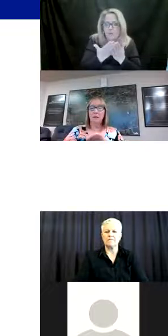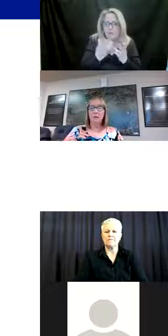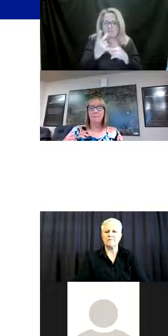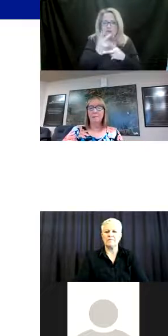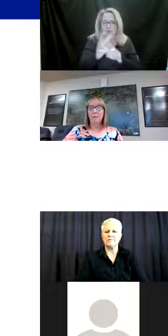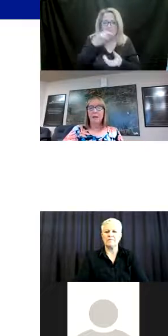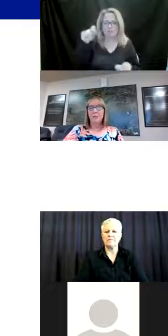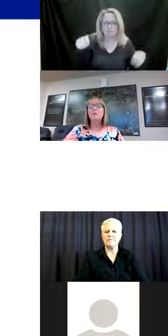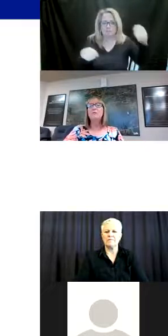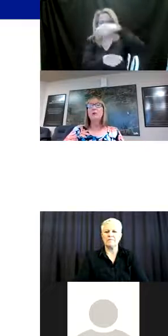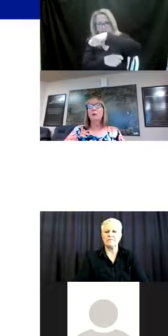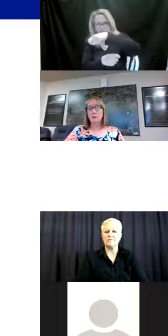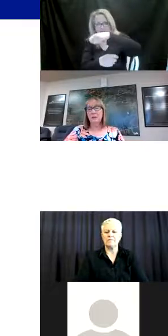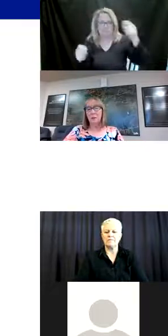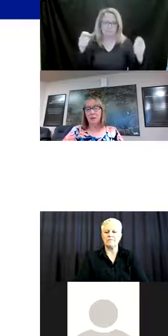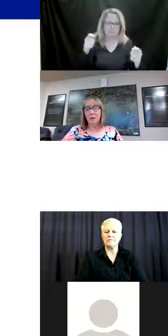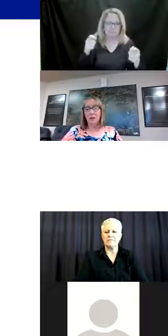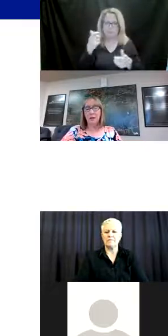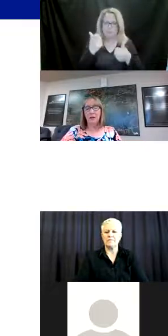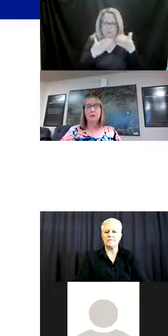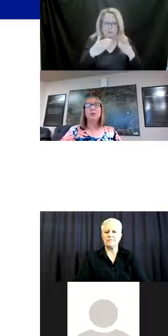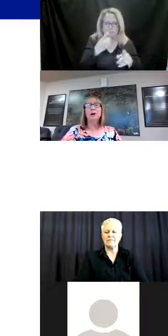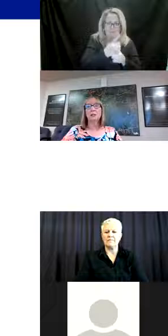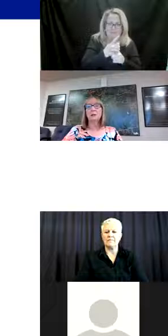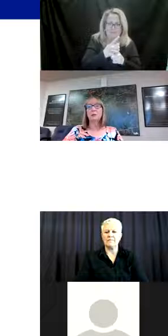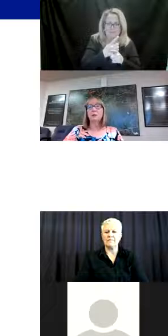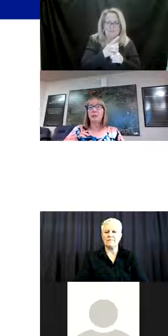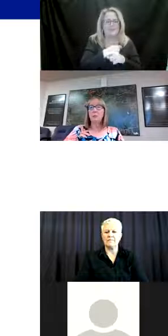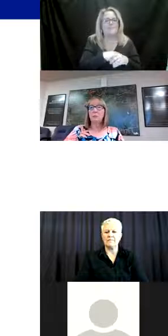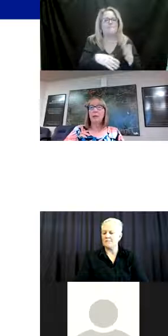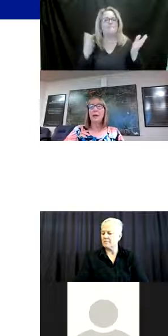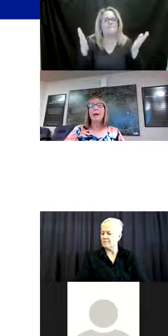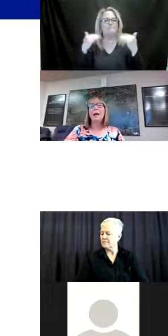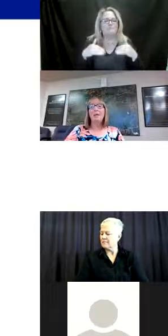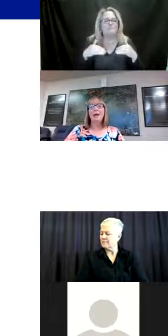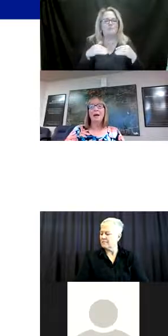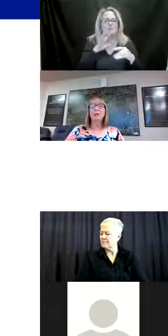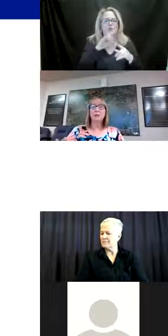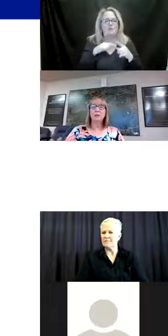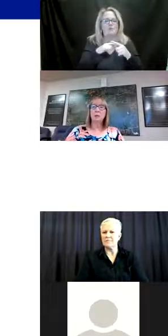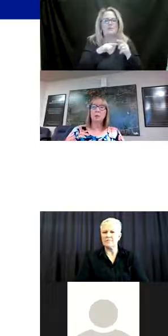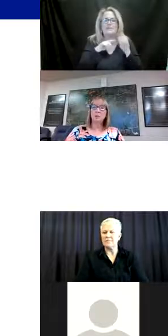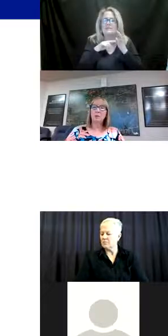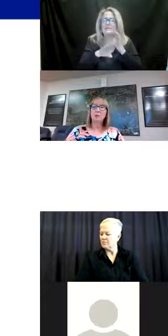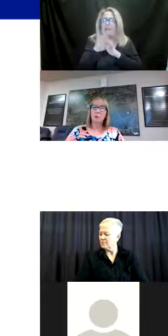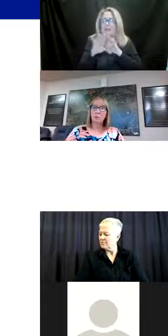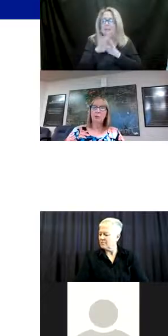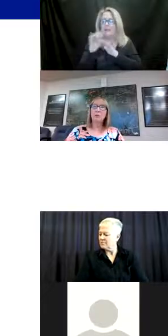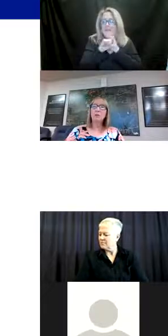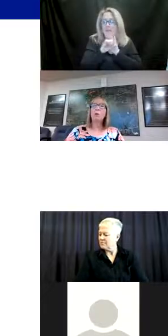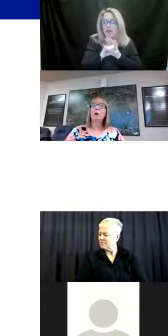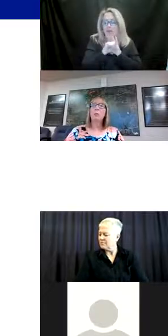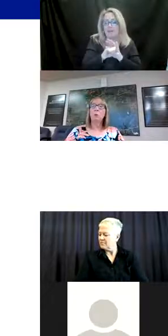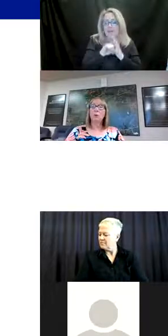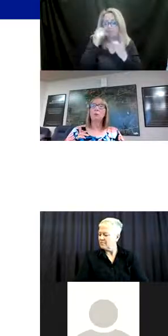right side up. Then developing symbolic thinking. We talked about pretend play, and that actually is one of the starting